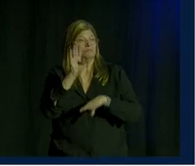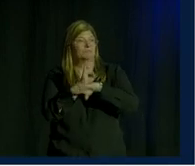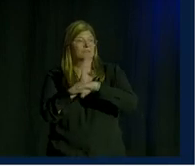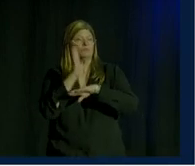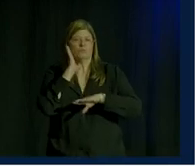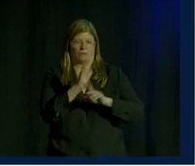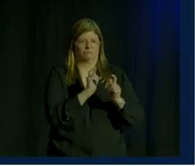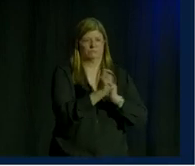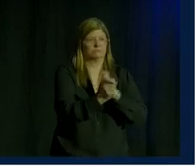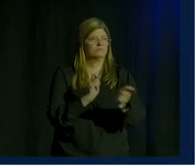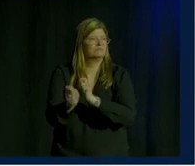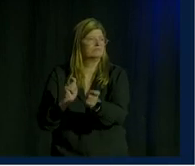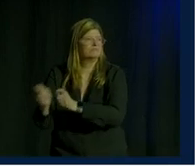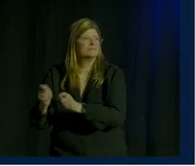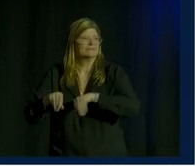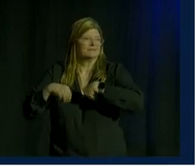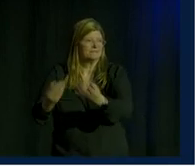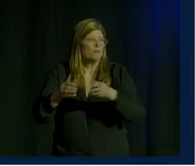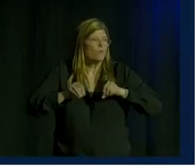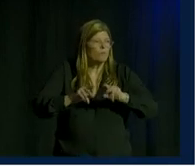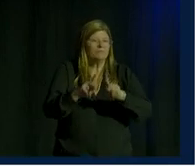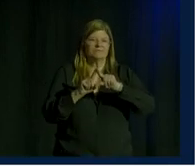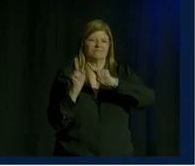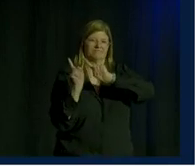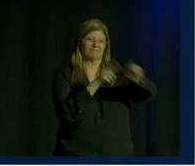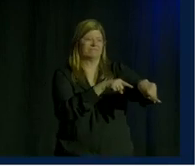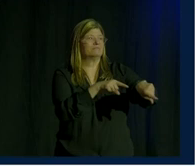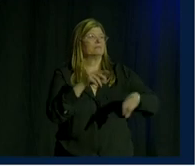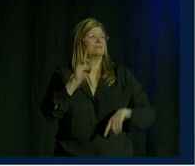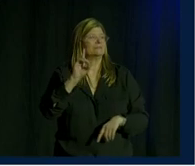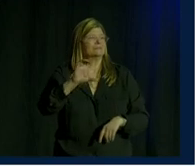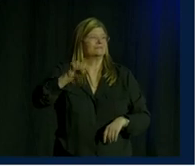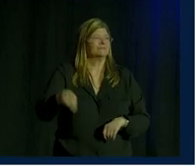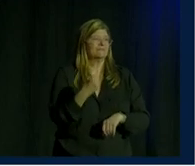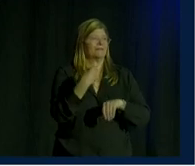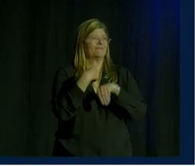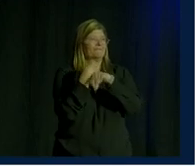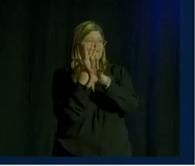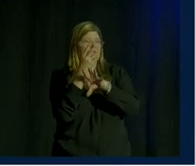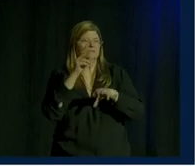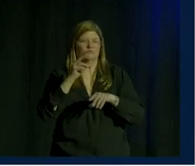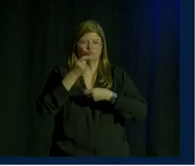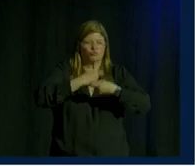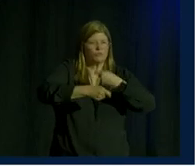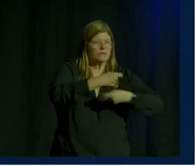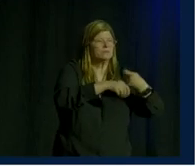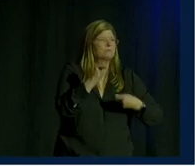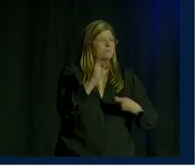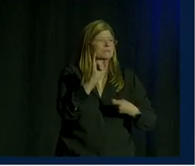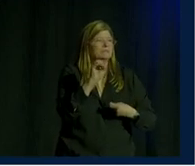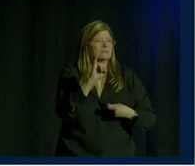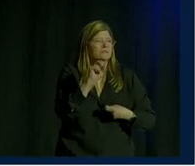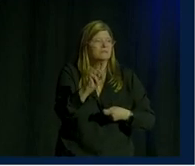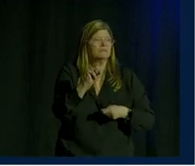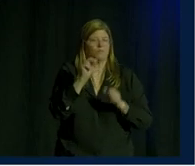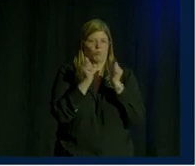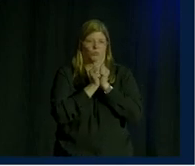businesses will be awarded and given the opportunity to attend the district's virtual trade mission in